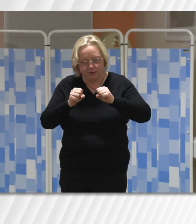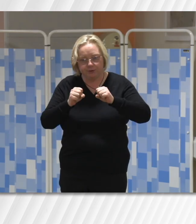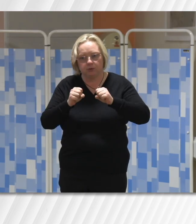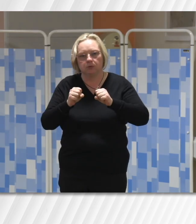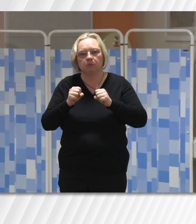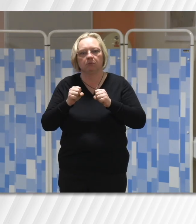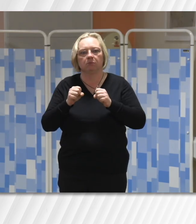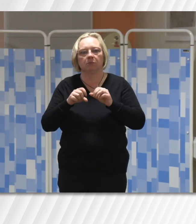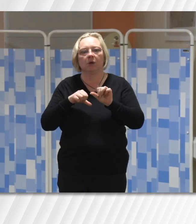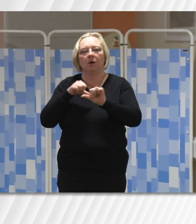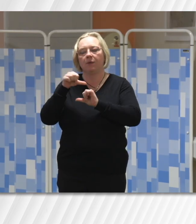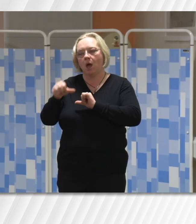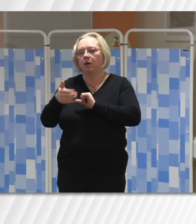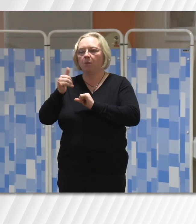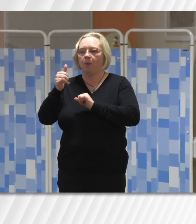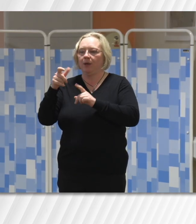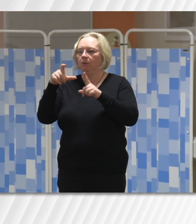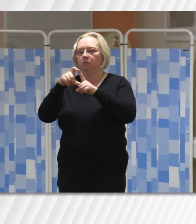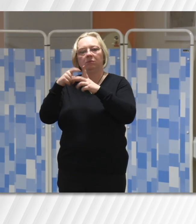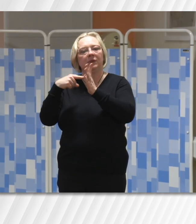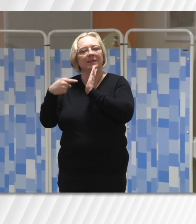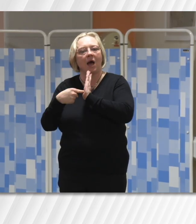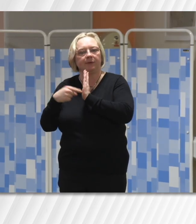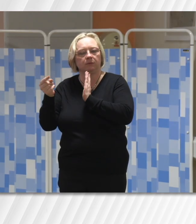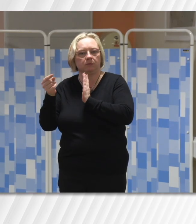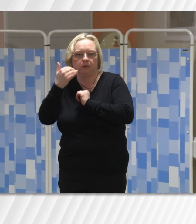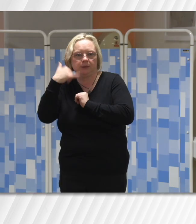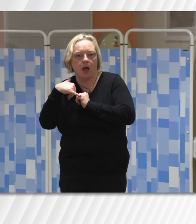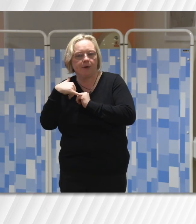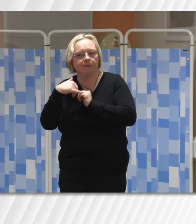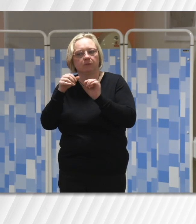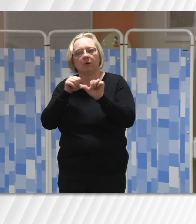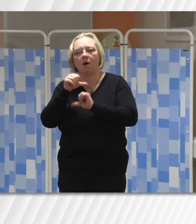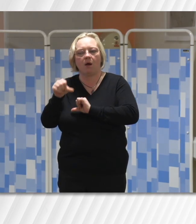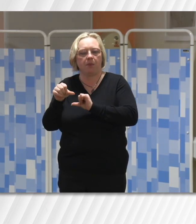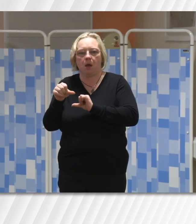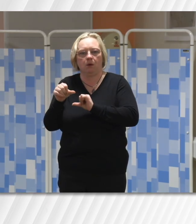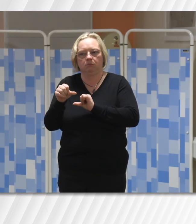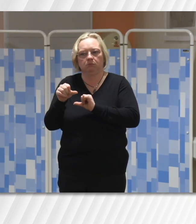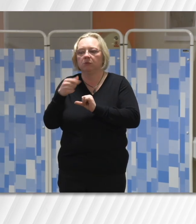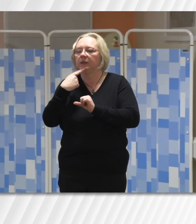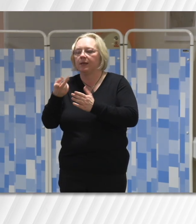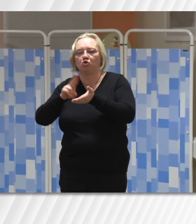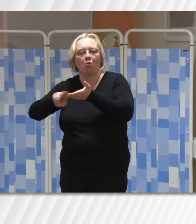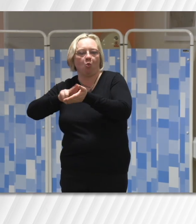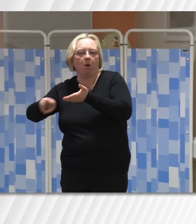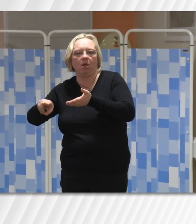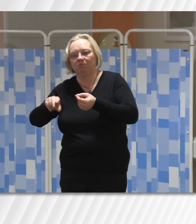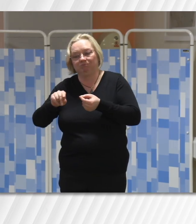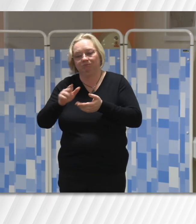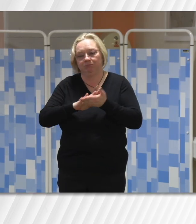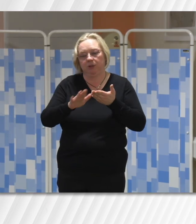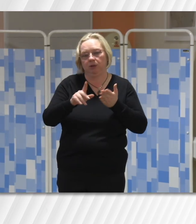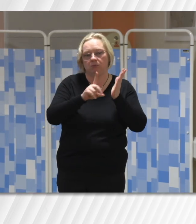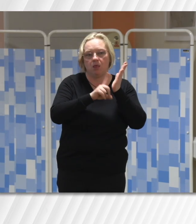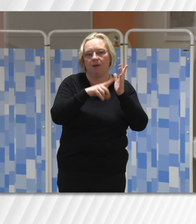have a DAT scan, and that DAT scan is normal, then there would be no benefit from the levodopa, really. So in